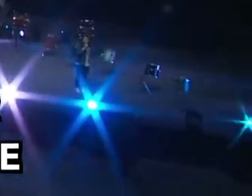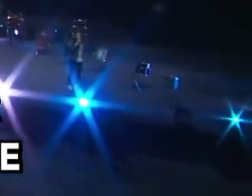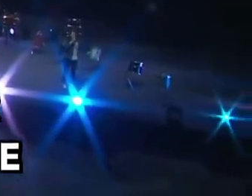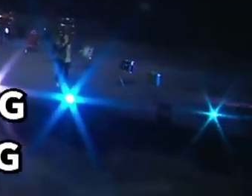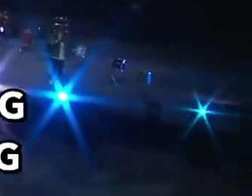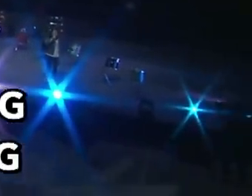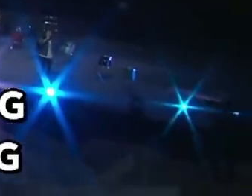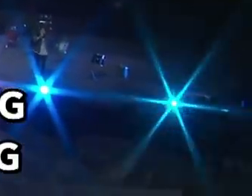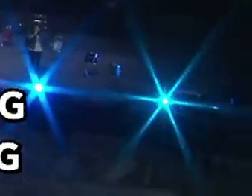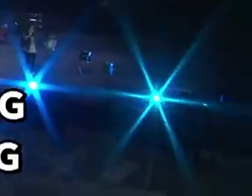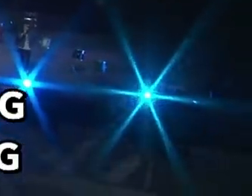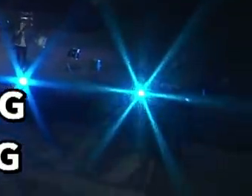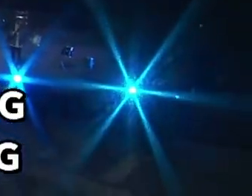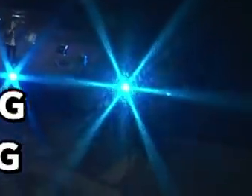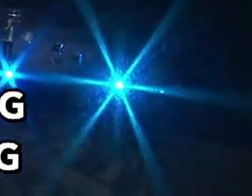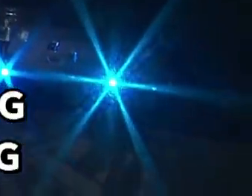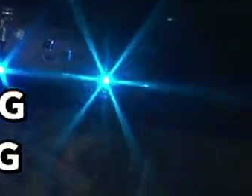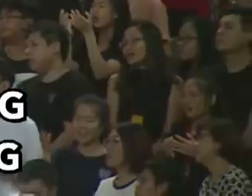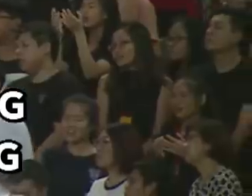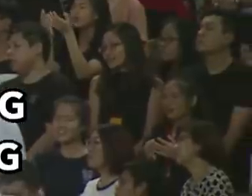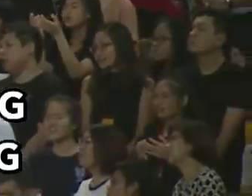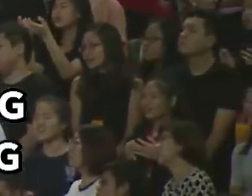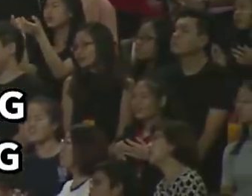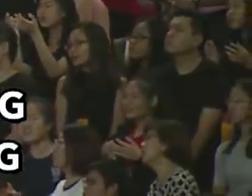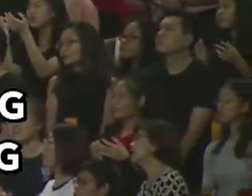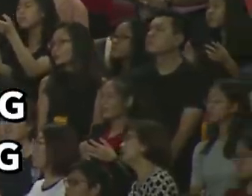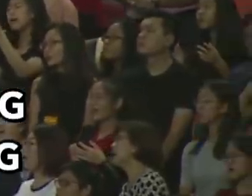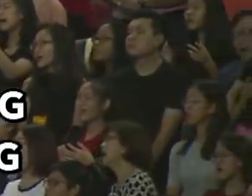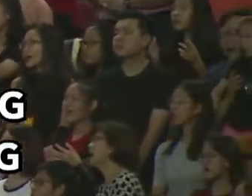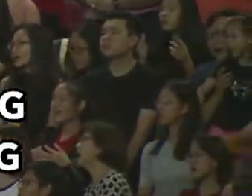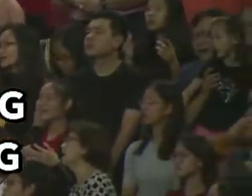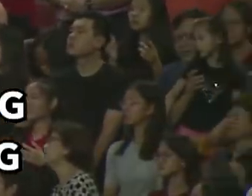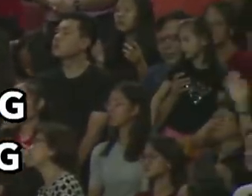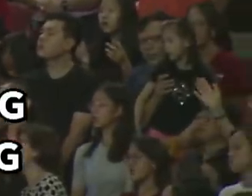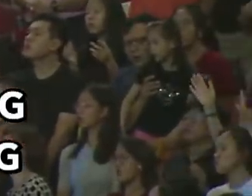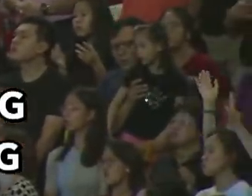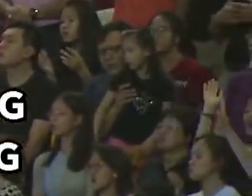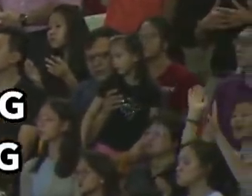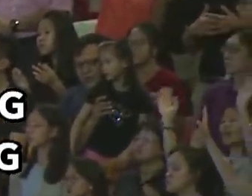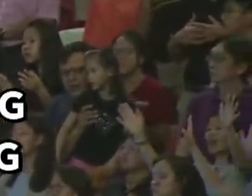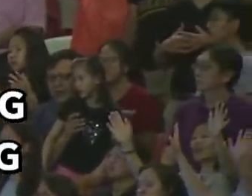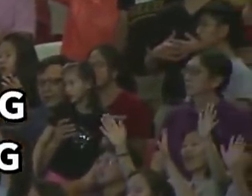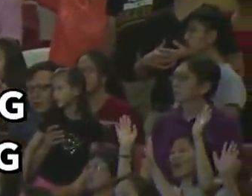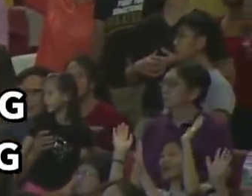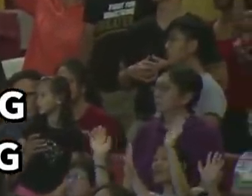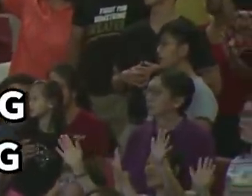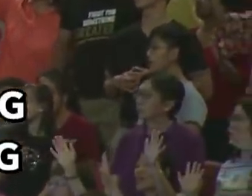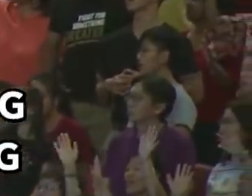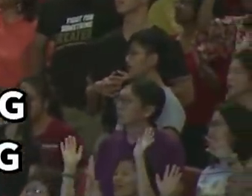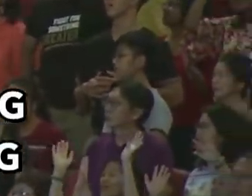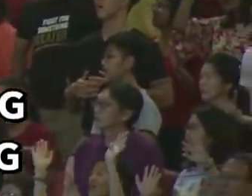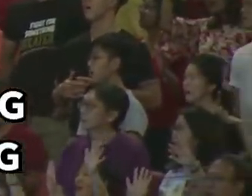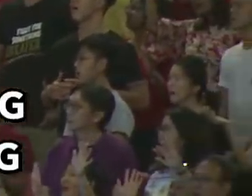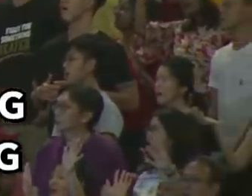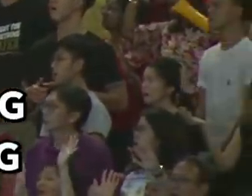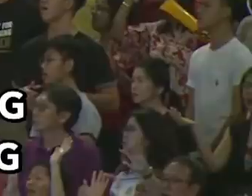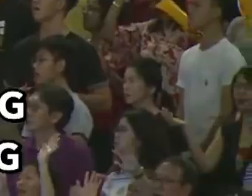time has come. Still my soul will sing your praise